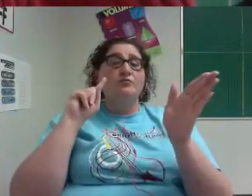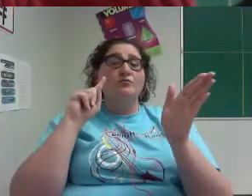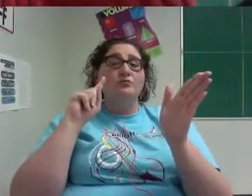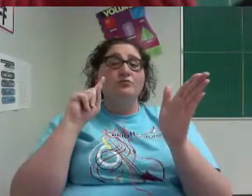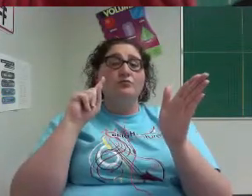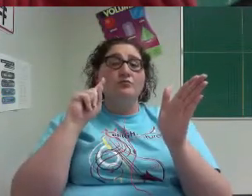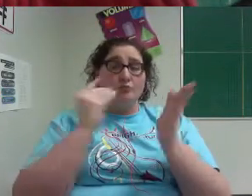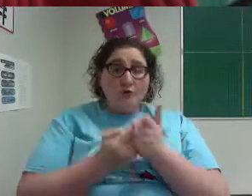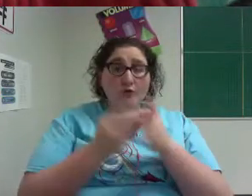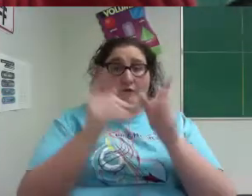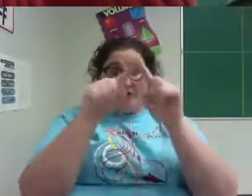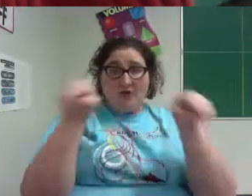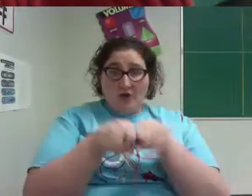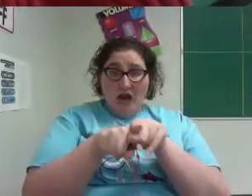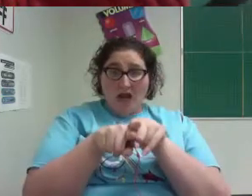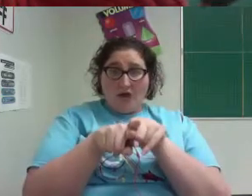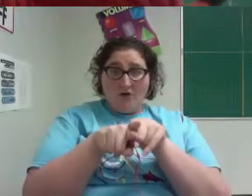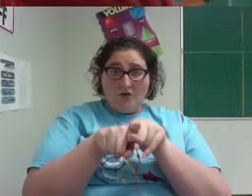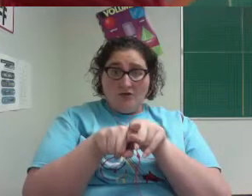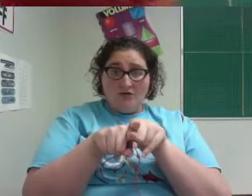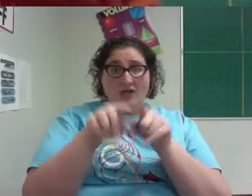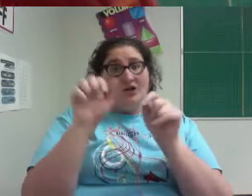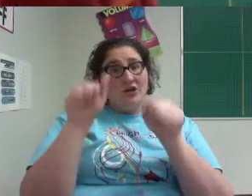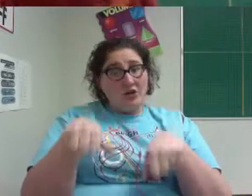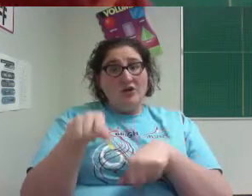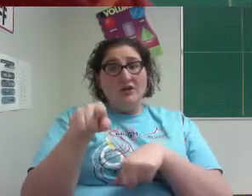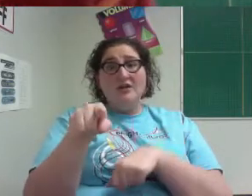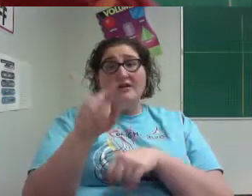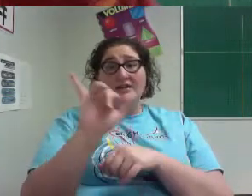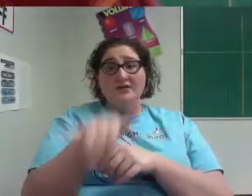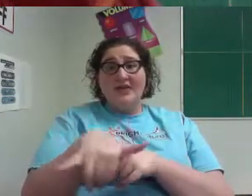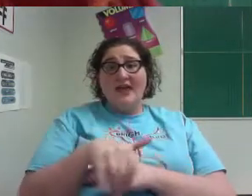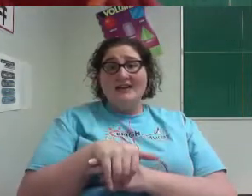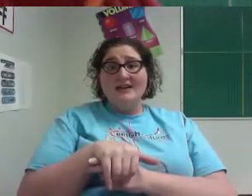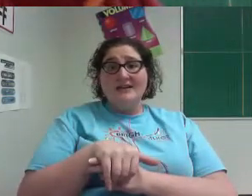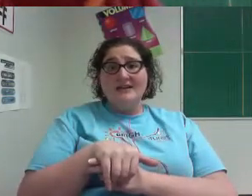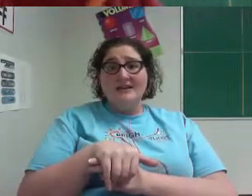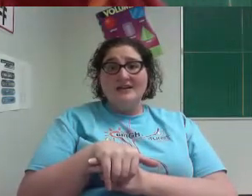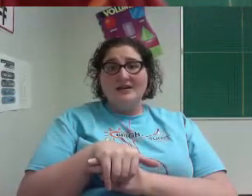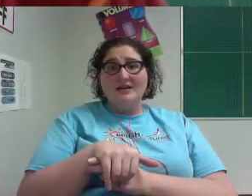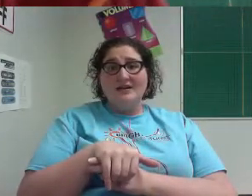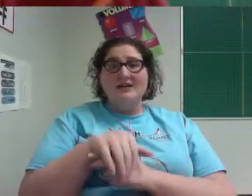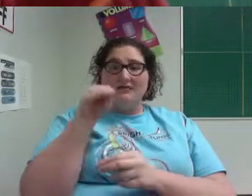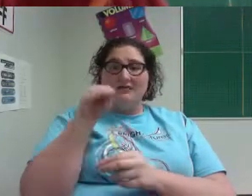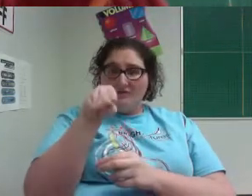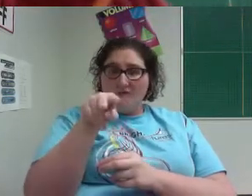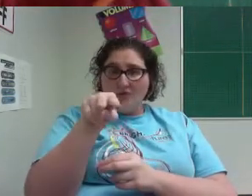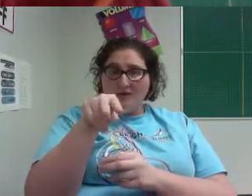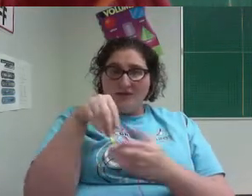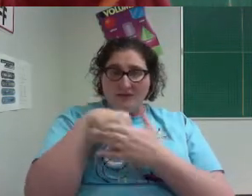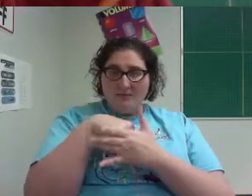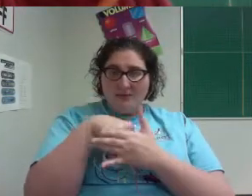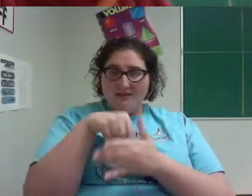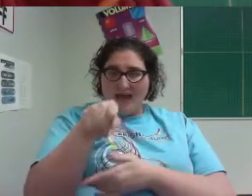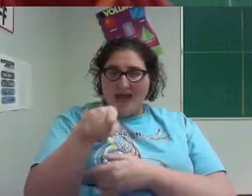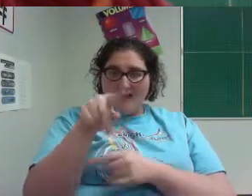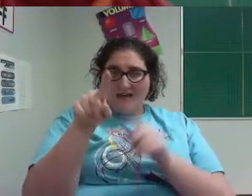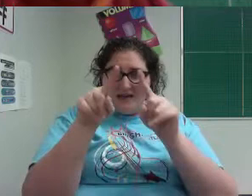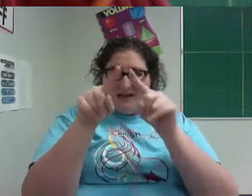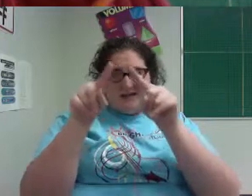congruent, would someone else possibly make something like this? Now looking at the 4-sided figure on the inside, the purple